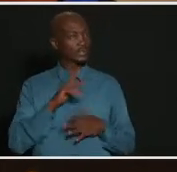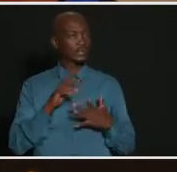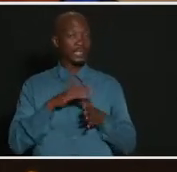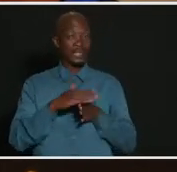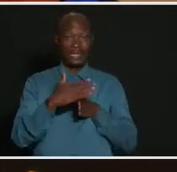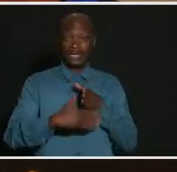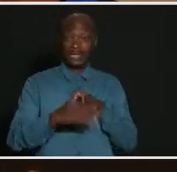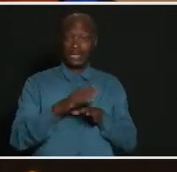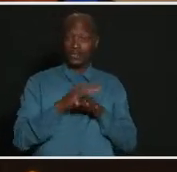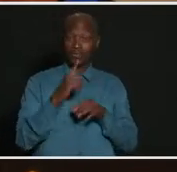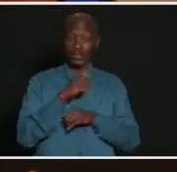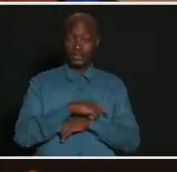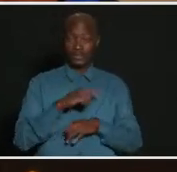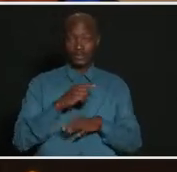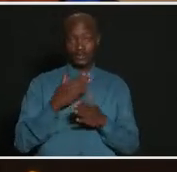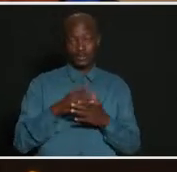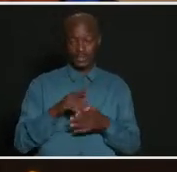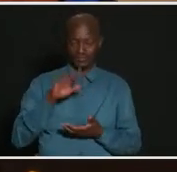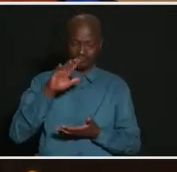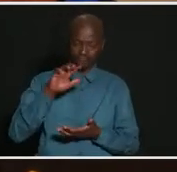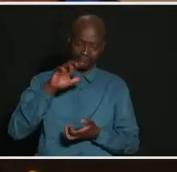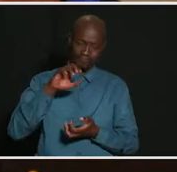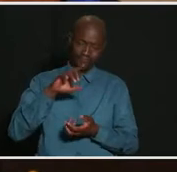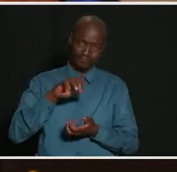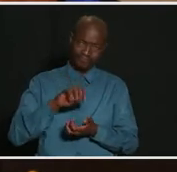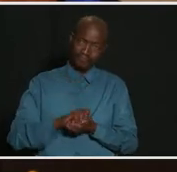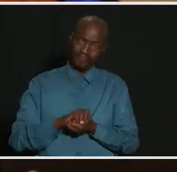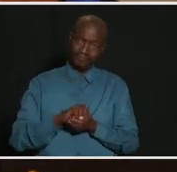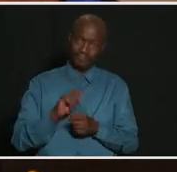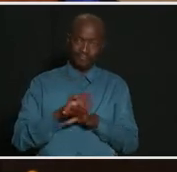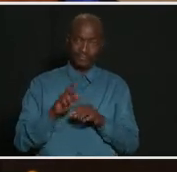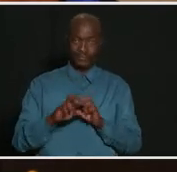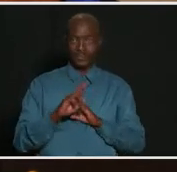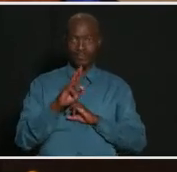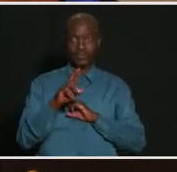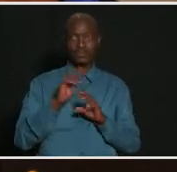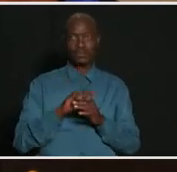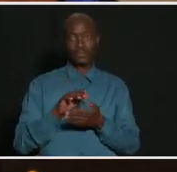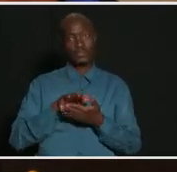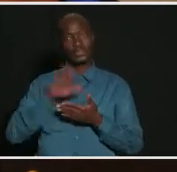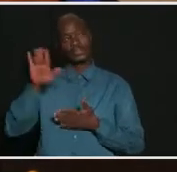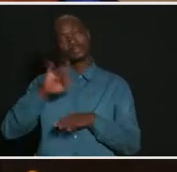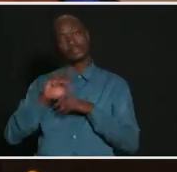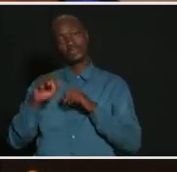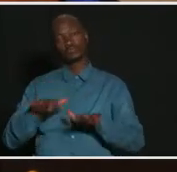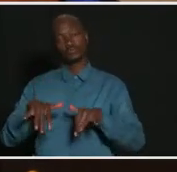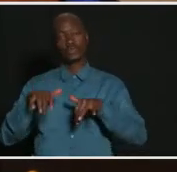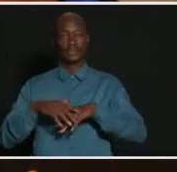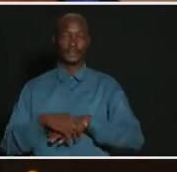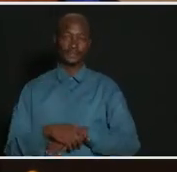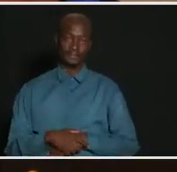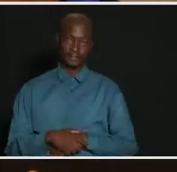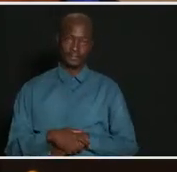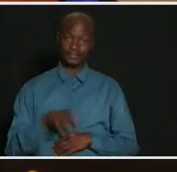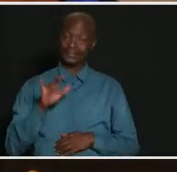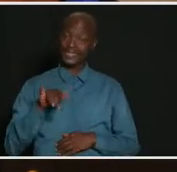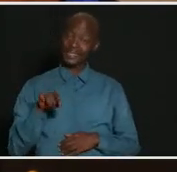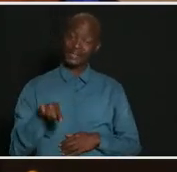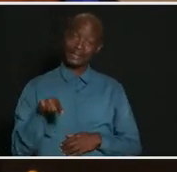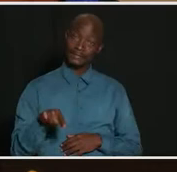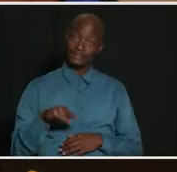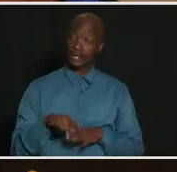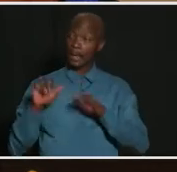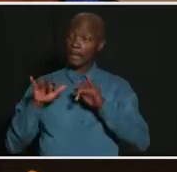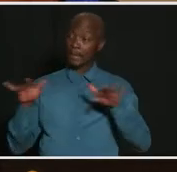at the end of the day we're able to compile a report and submitted to Parliament that this is